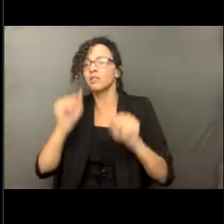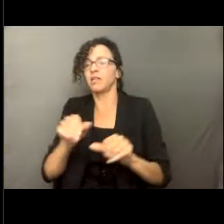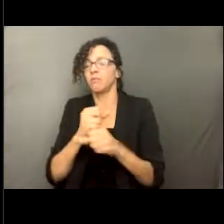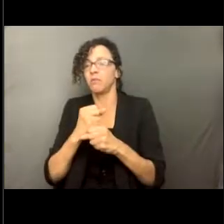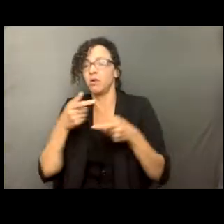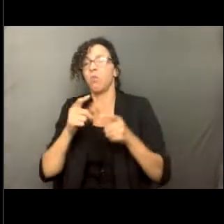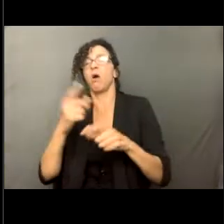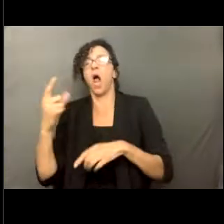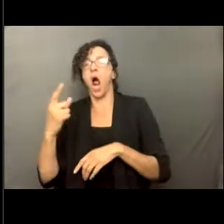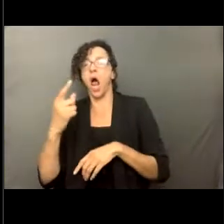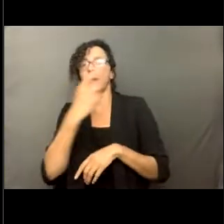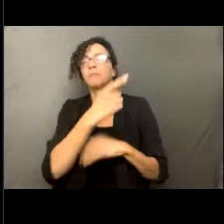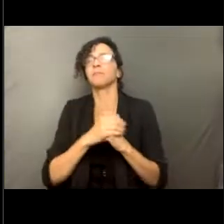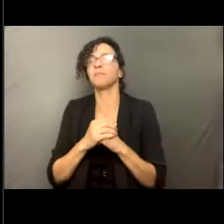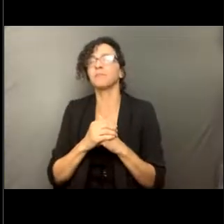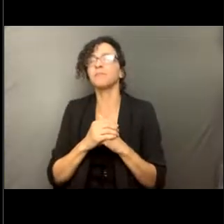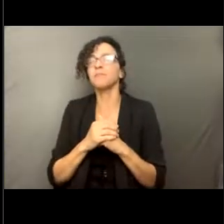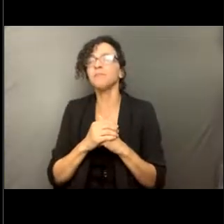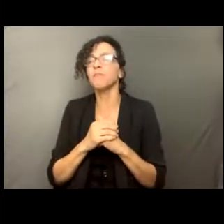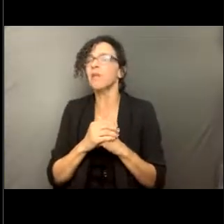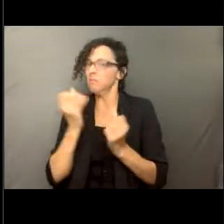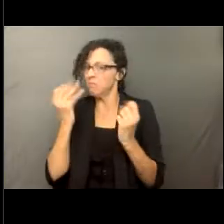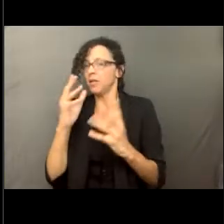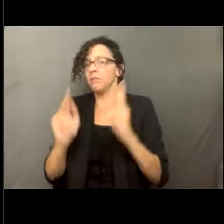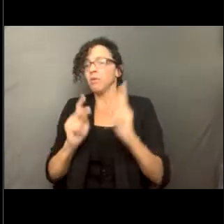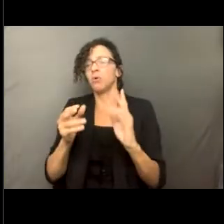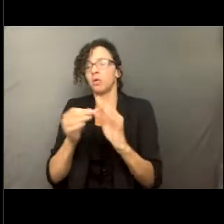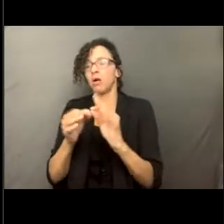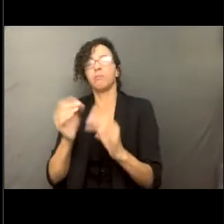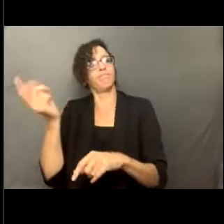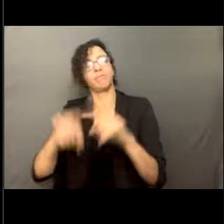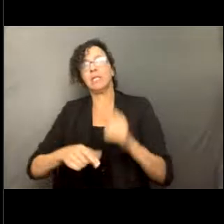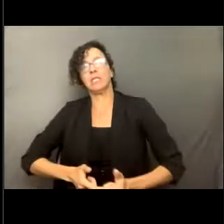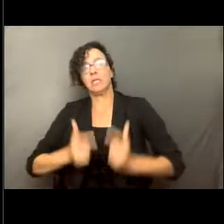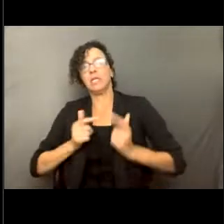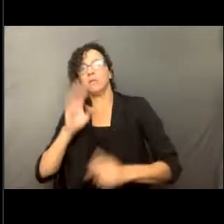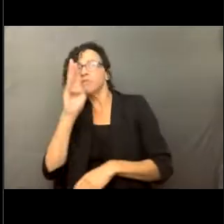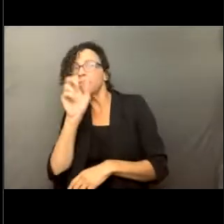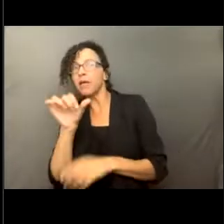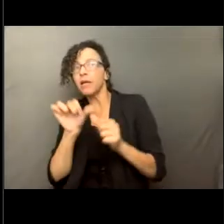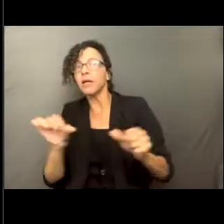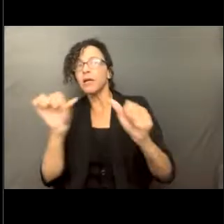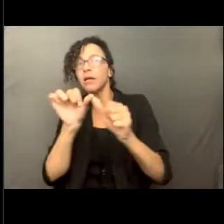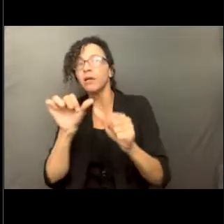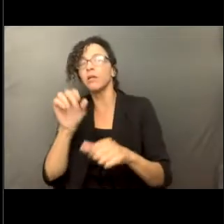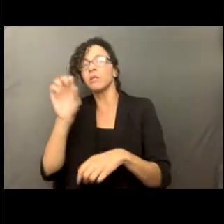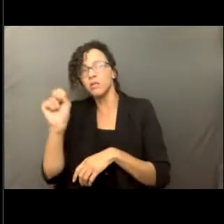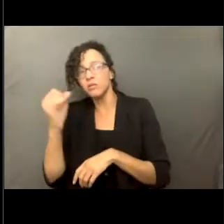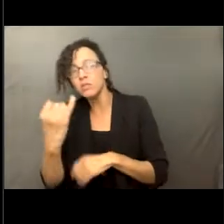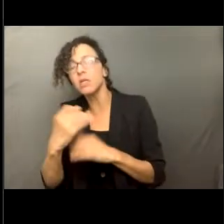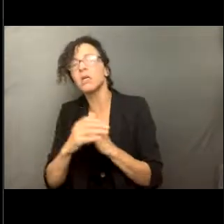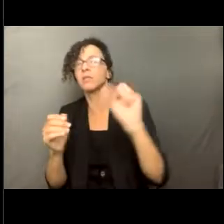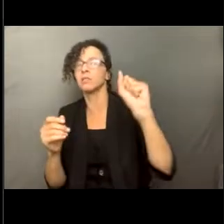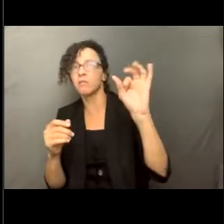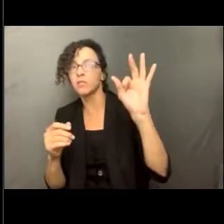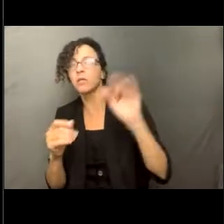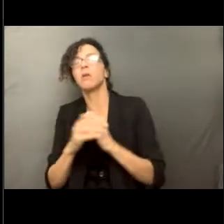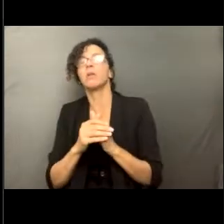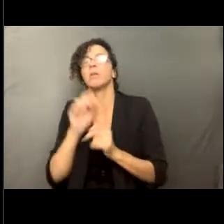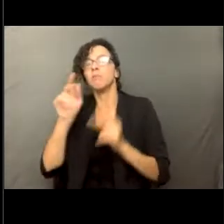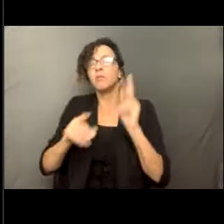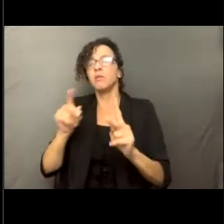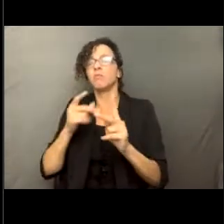the Bay Area, whether it's San Jose or San Francisco, and they're coming from Placer County or further. They're coming from